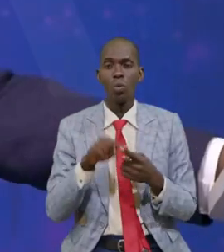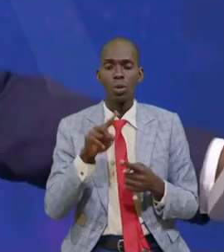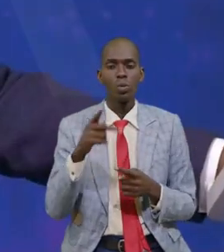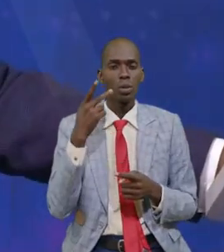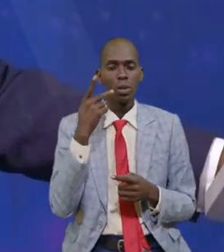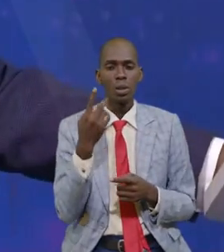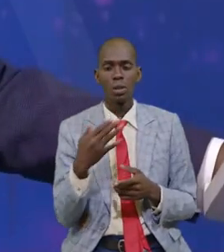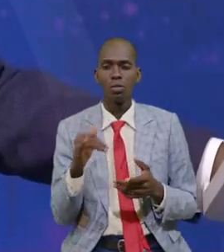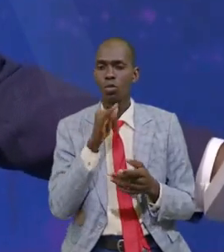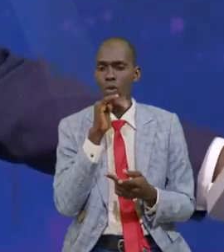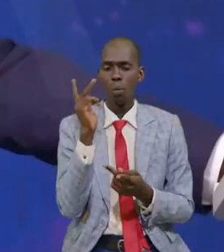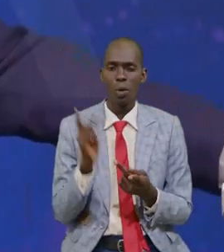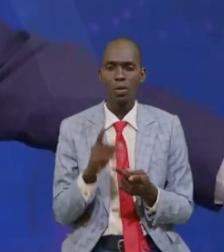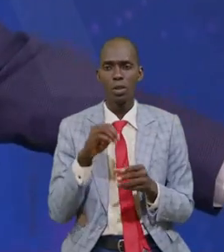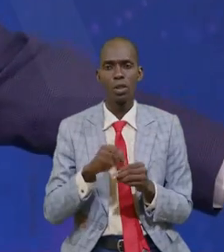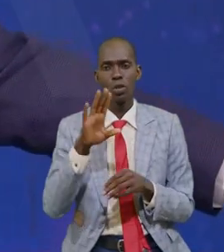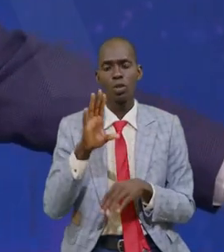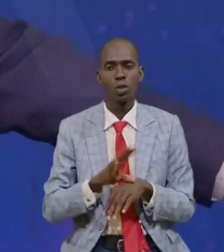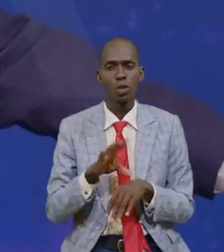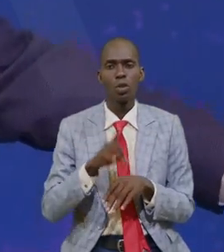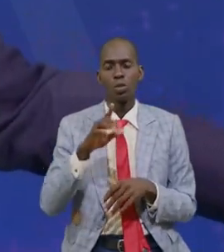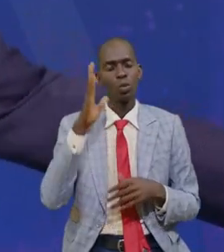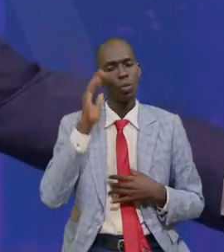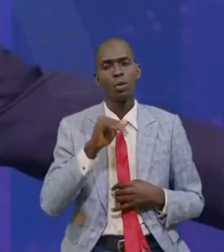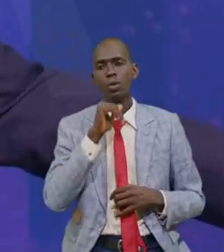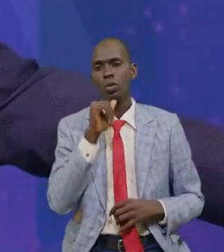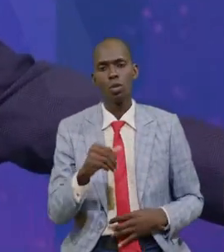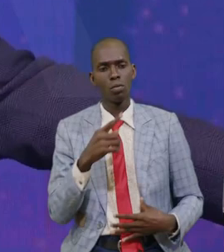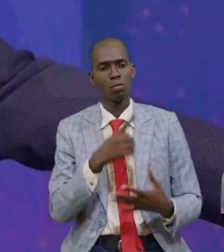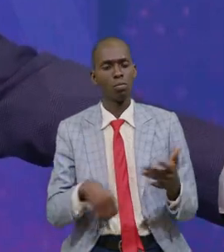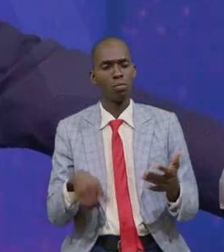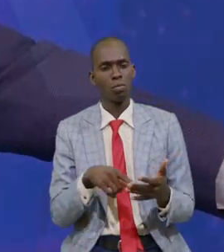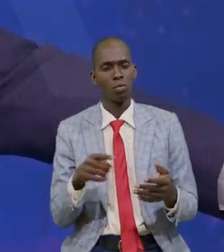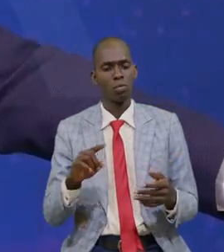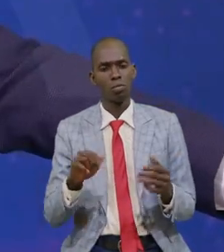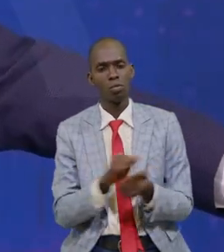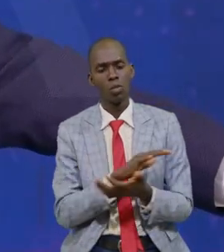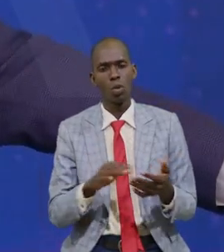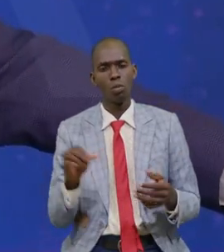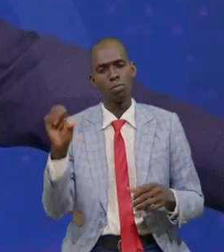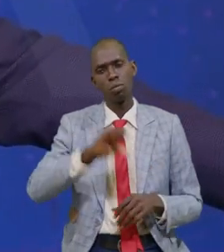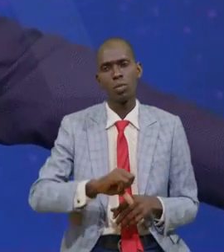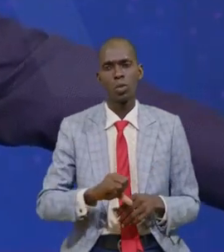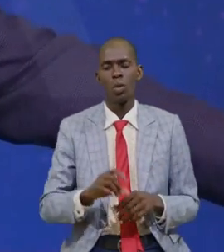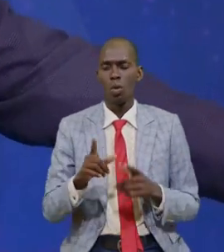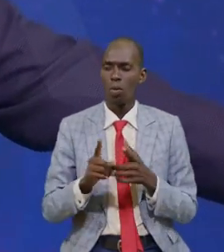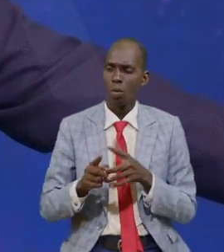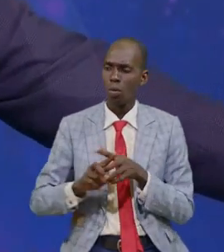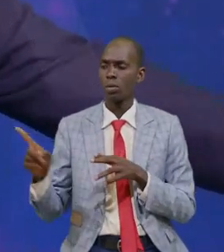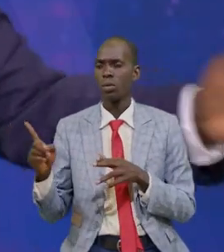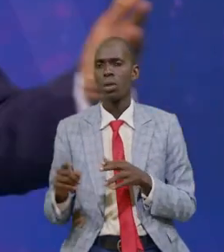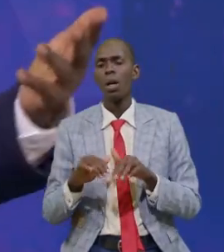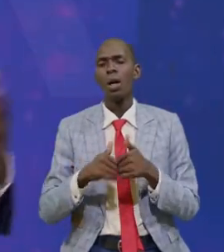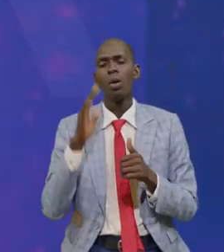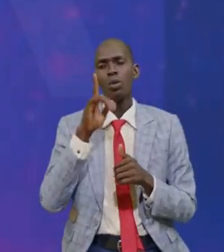your church, you will not criticize. You will not run away. How are you going to perfect their